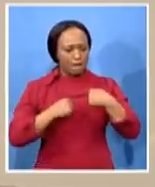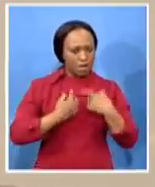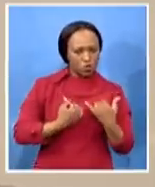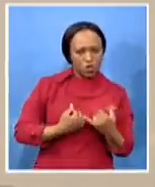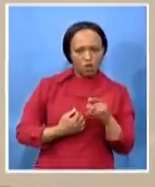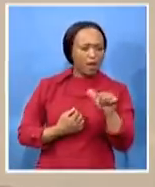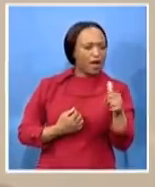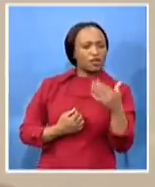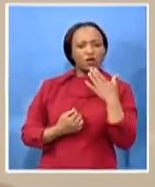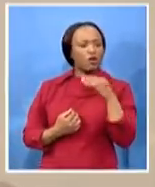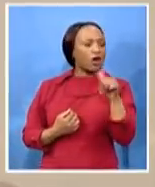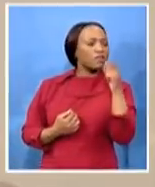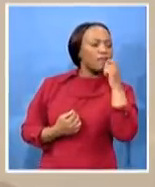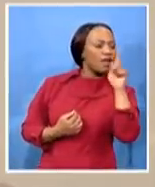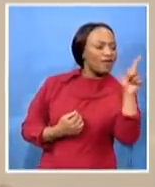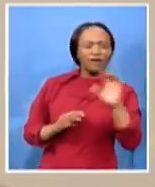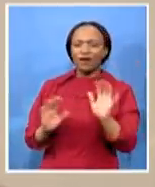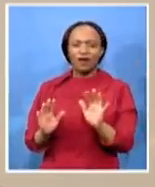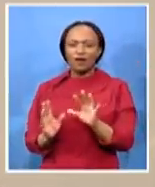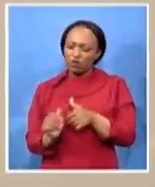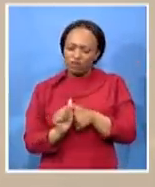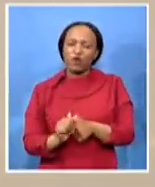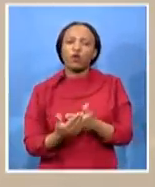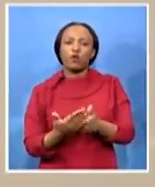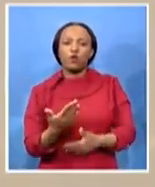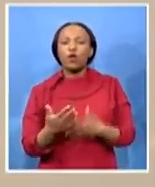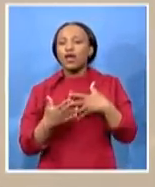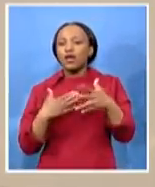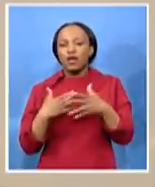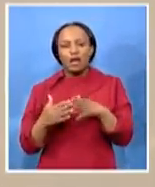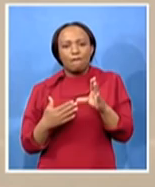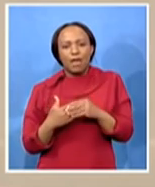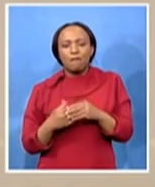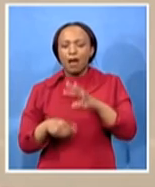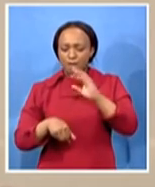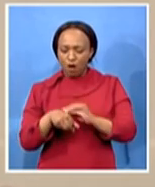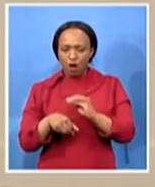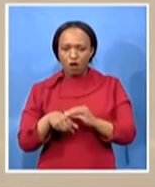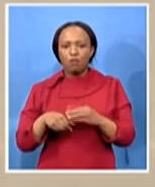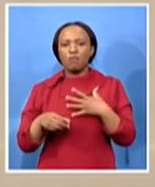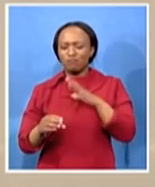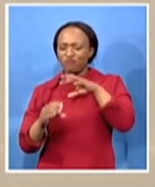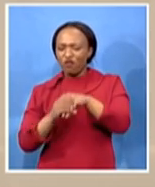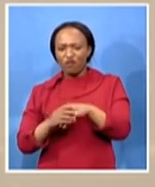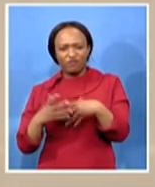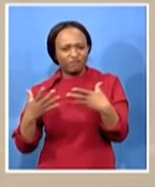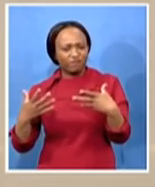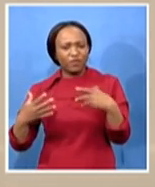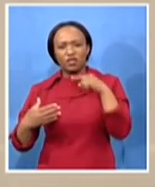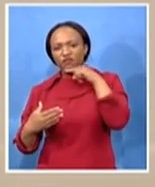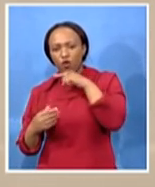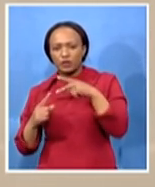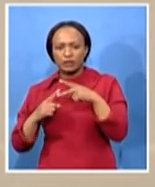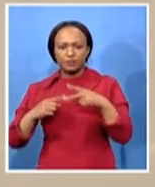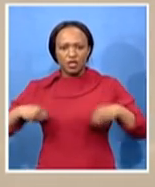on. Every member of the ANC who's got a matter before the court related to fraud and corruption, because it might happen that some girl you are before